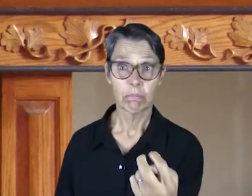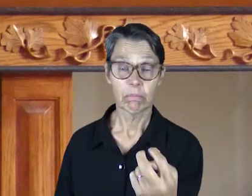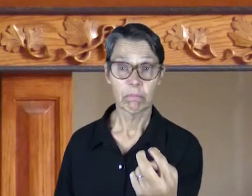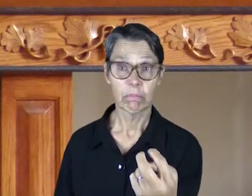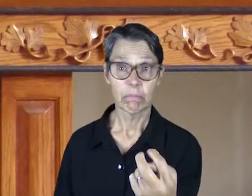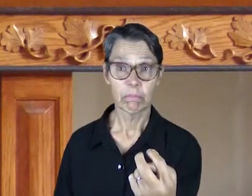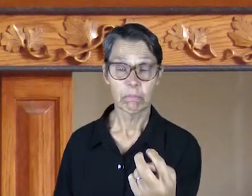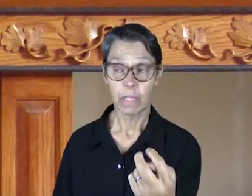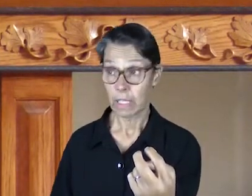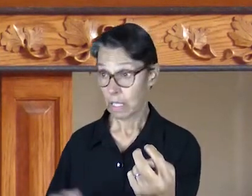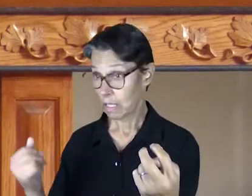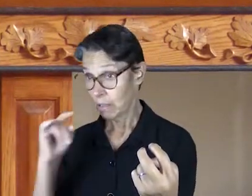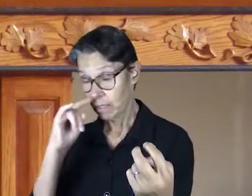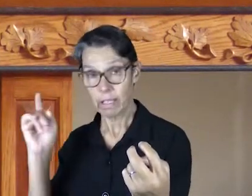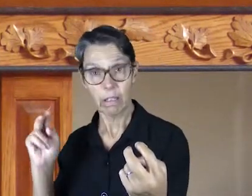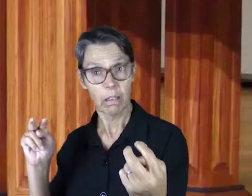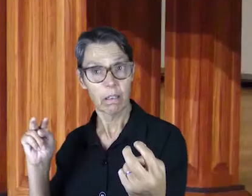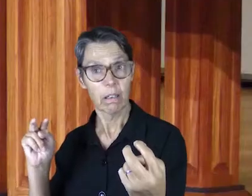their group of friends?